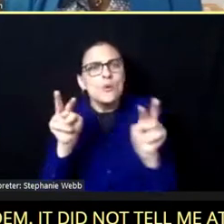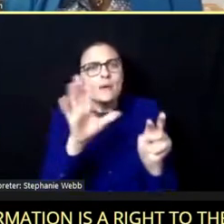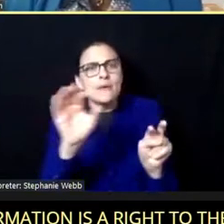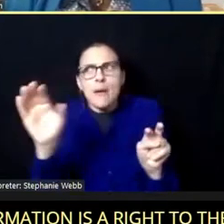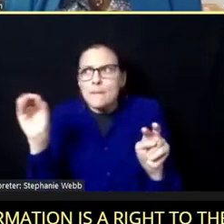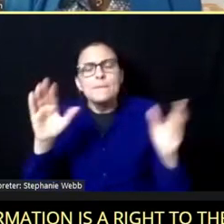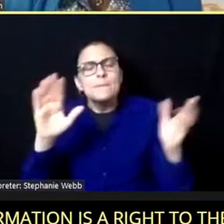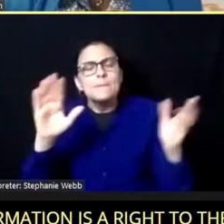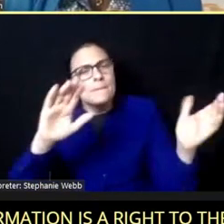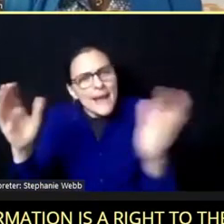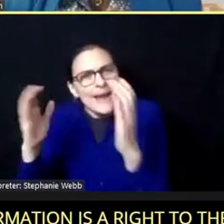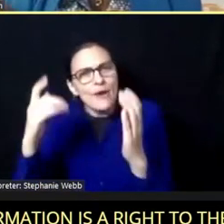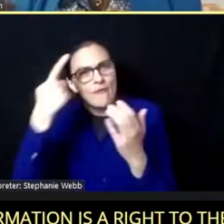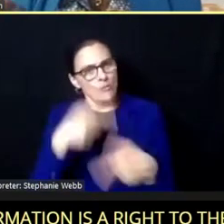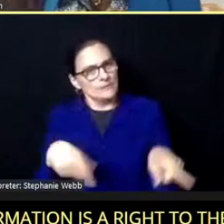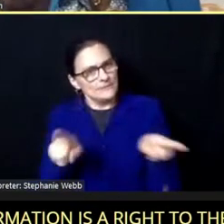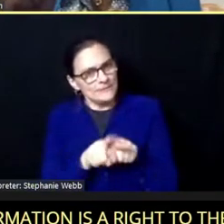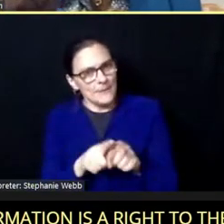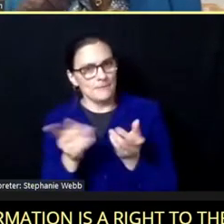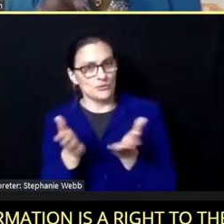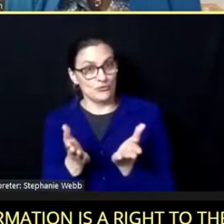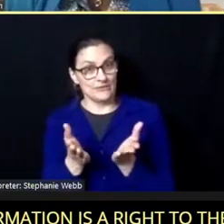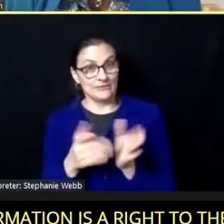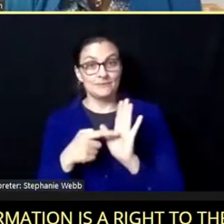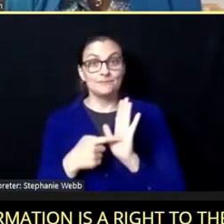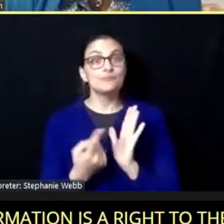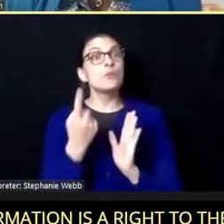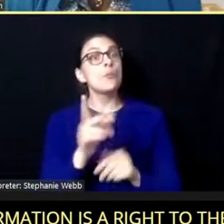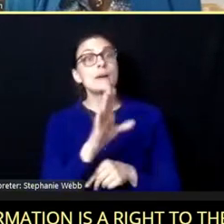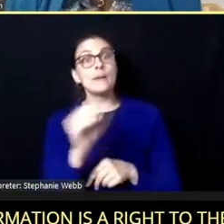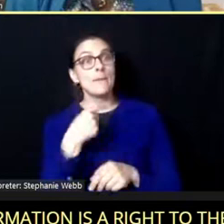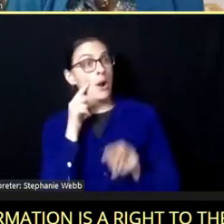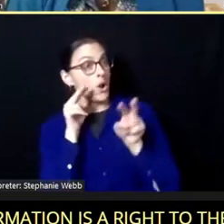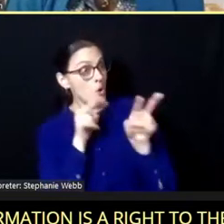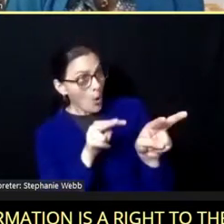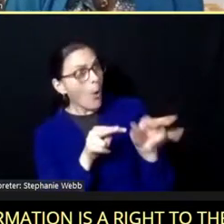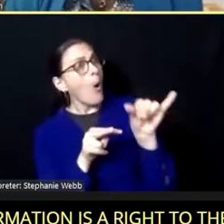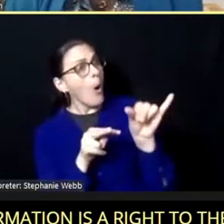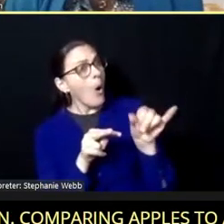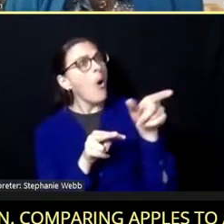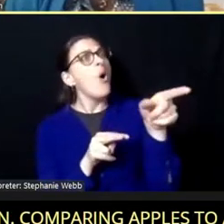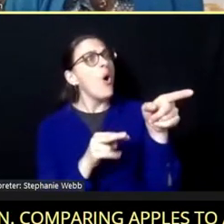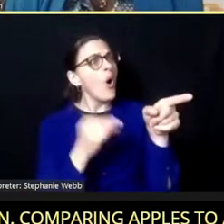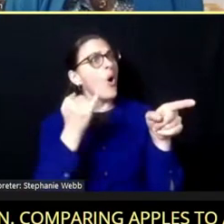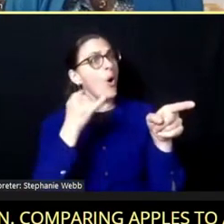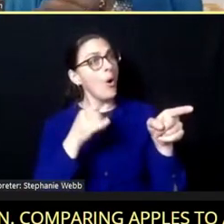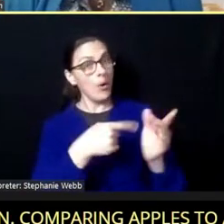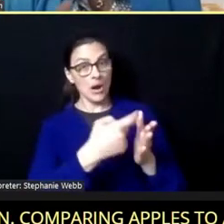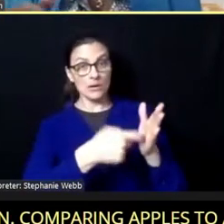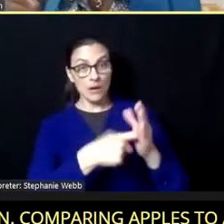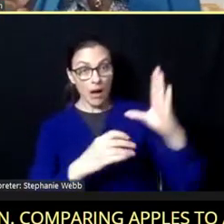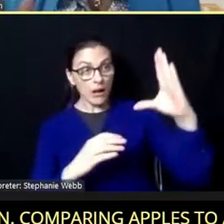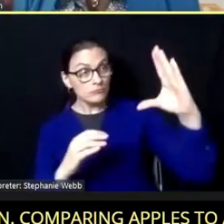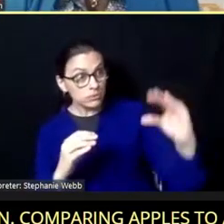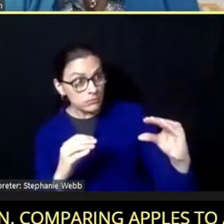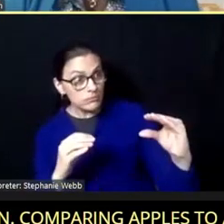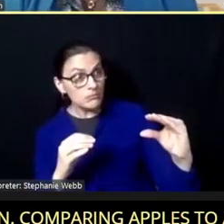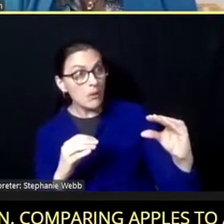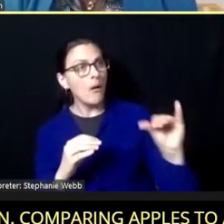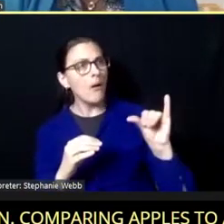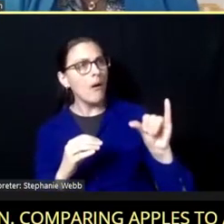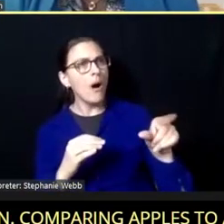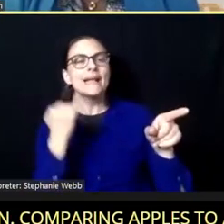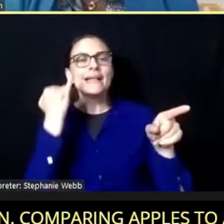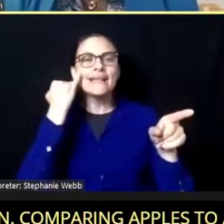lower my cost if I got 200M, but I don't know how 200M compares to